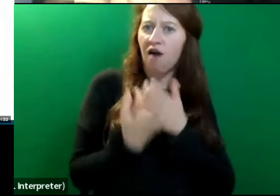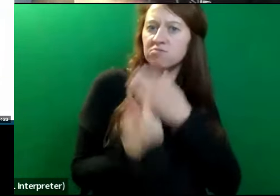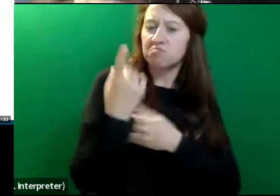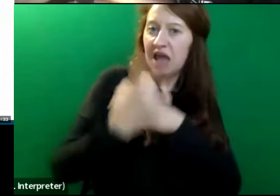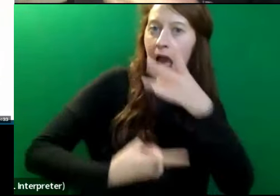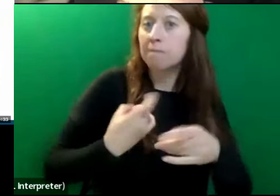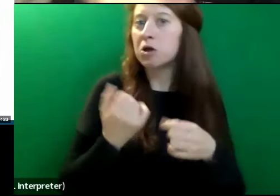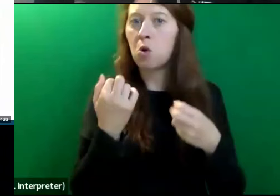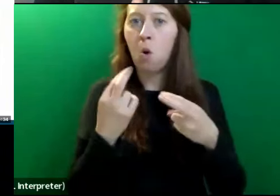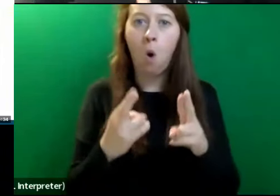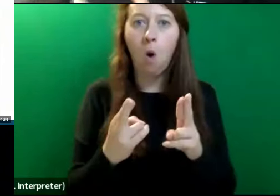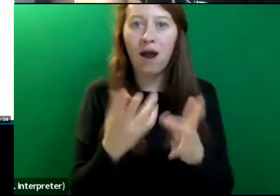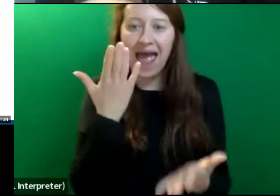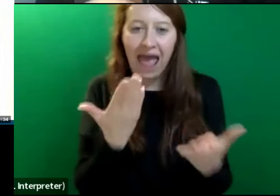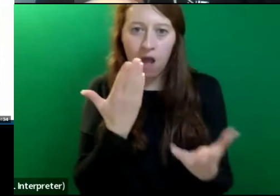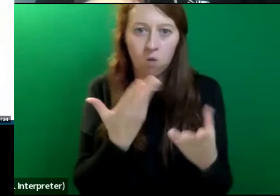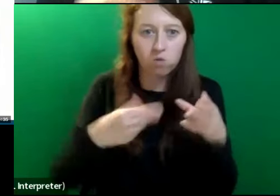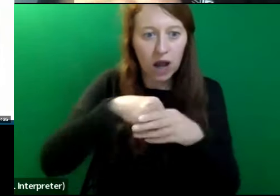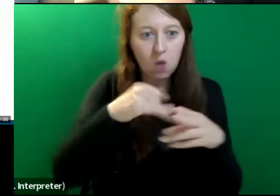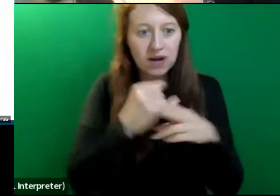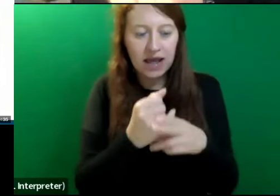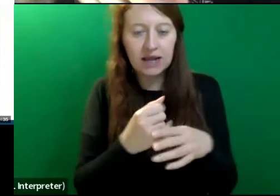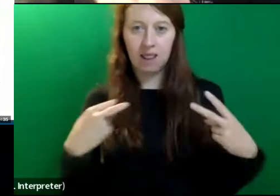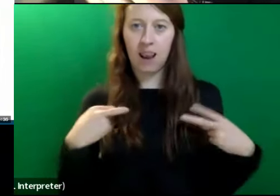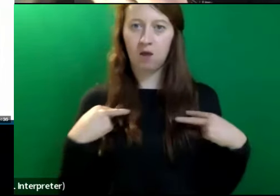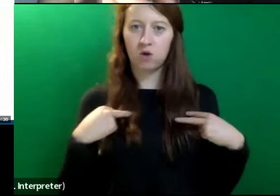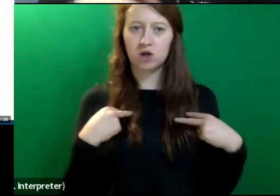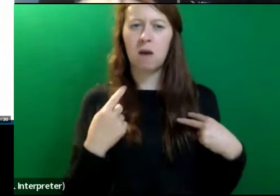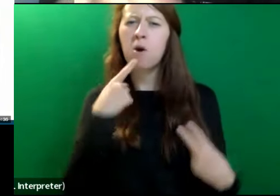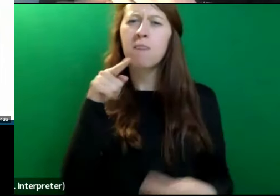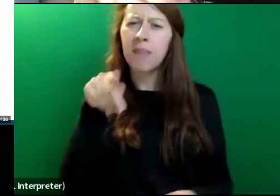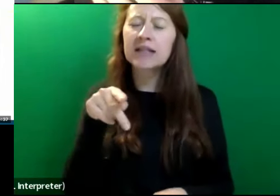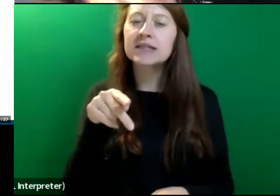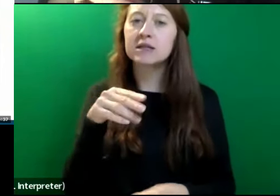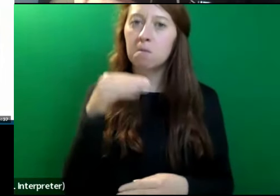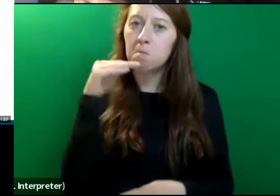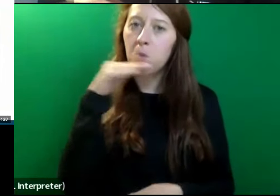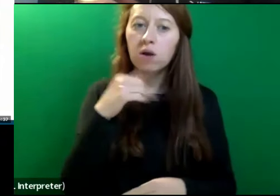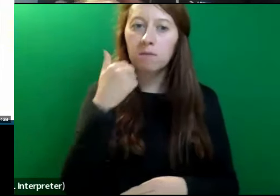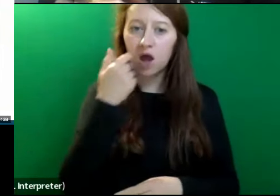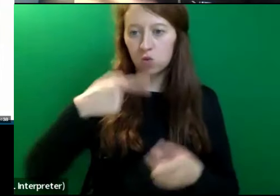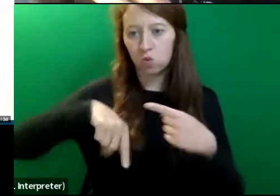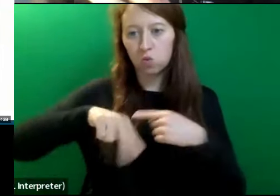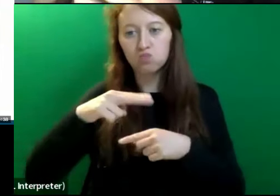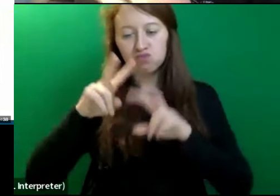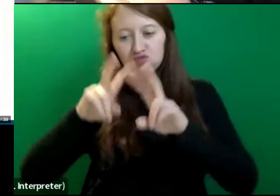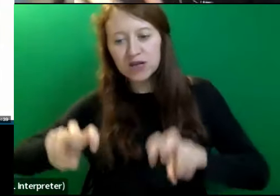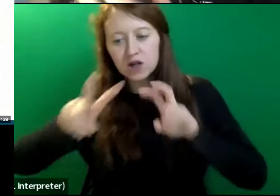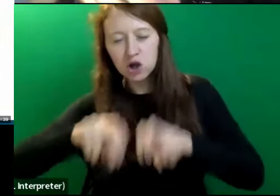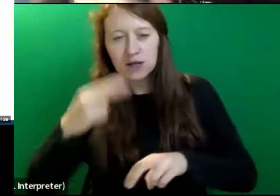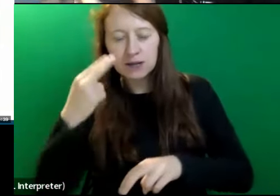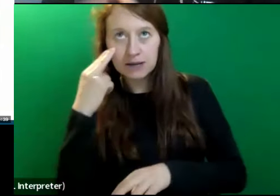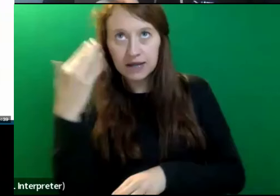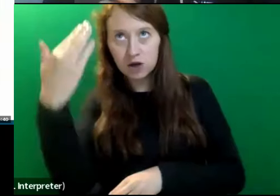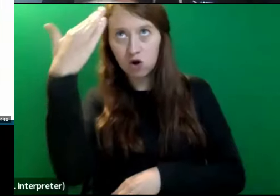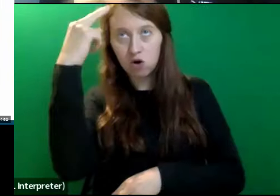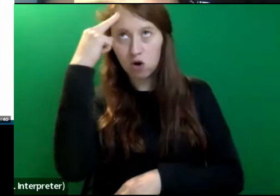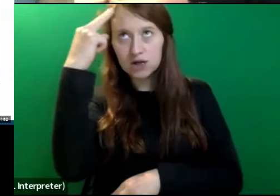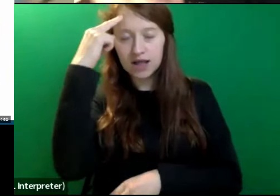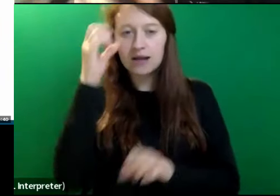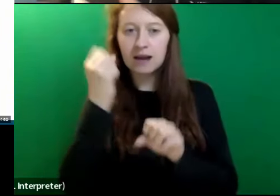researchers to understand how, you know, these grammatical classes and other linguistic phenomena are used in